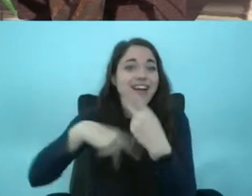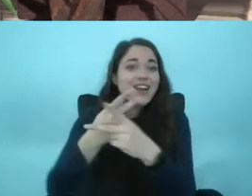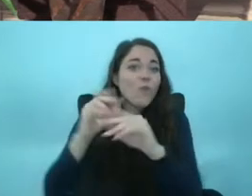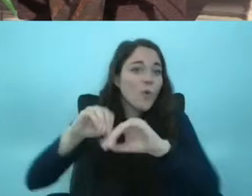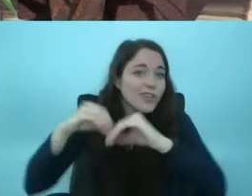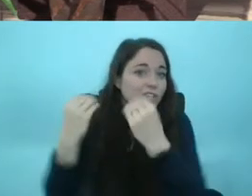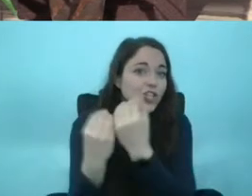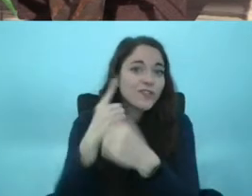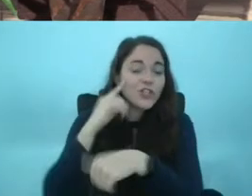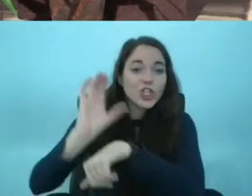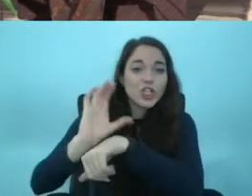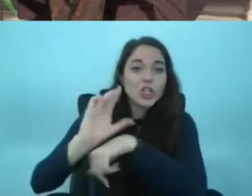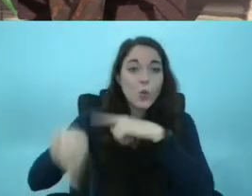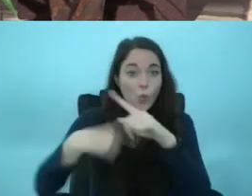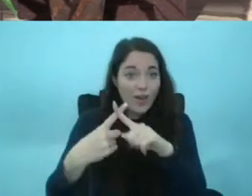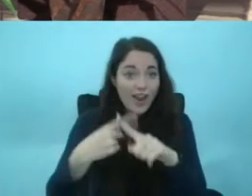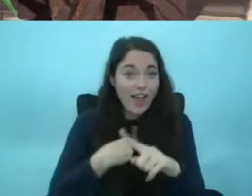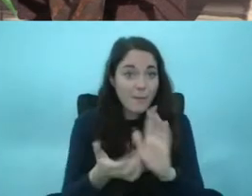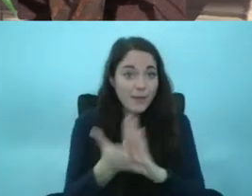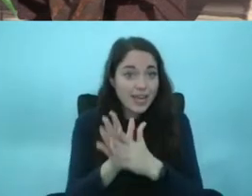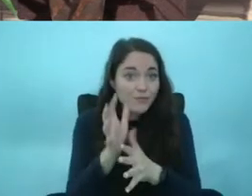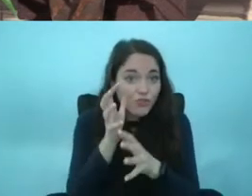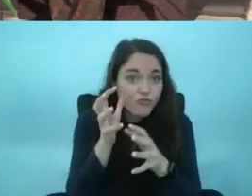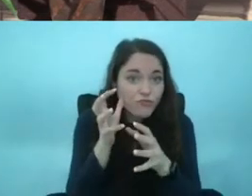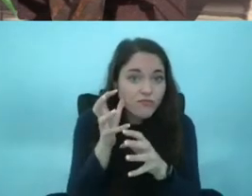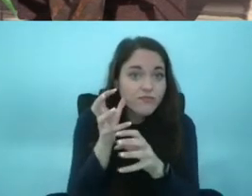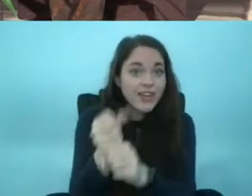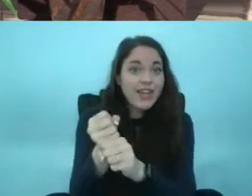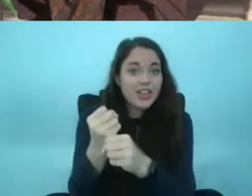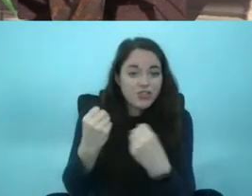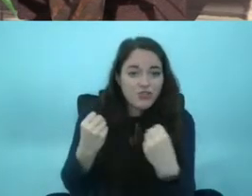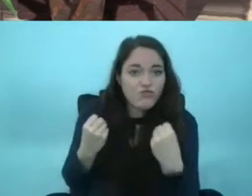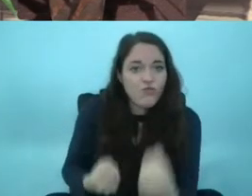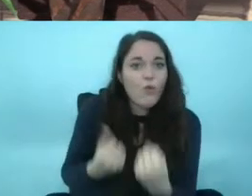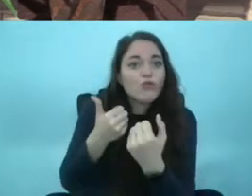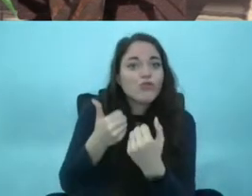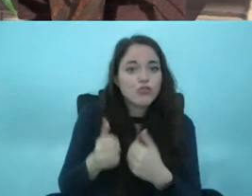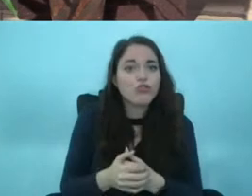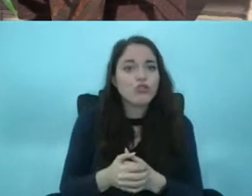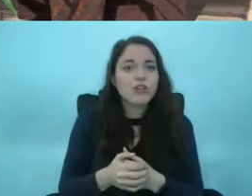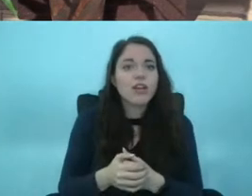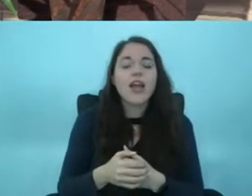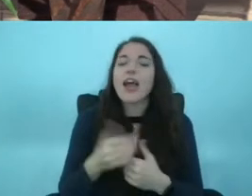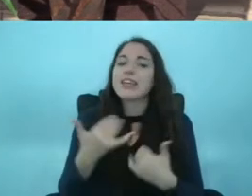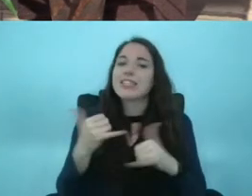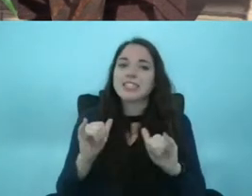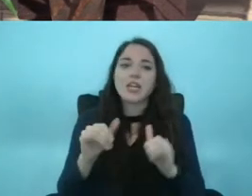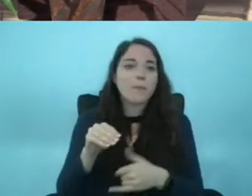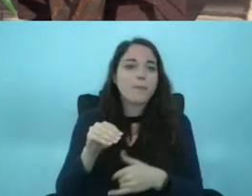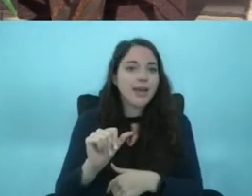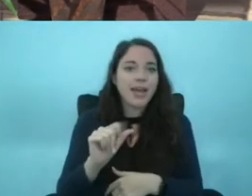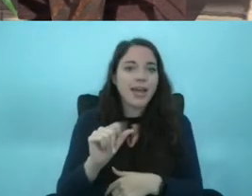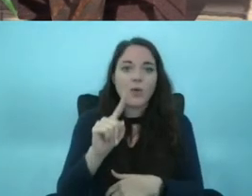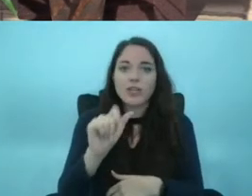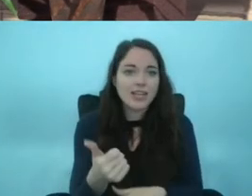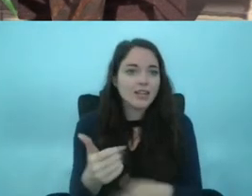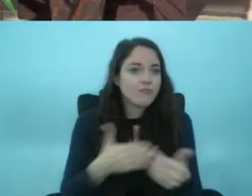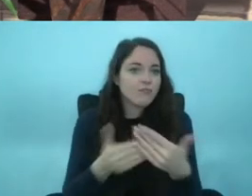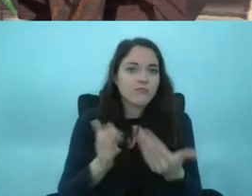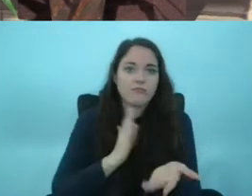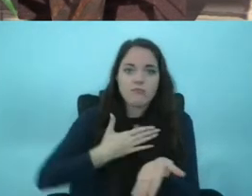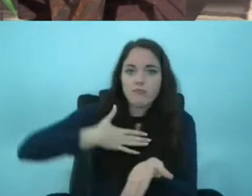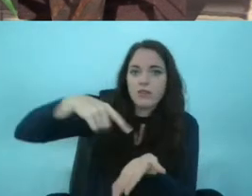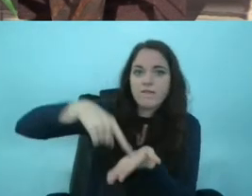grew, because Esther pay her tithes every week, no matter what it is that she can afford.